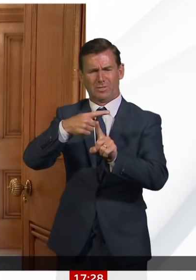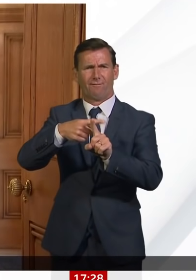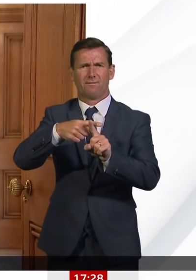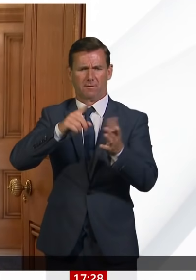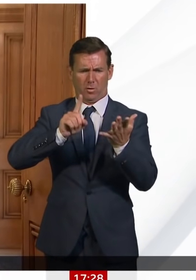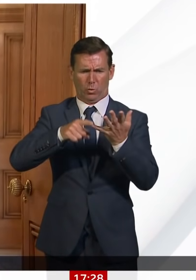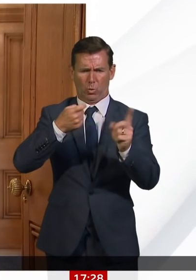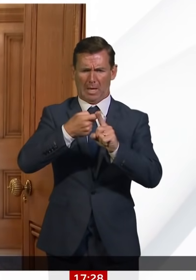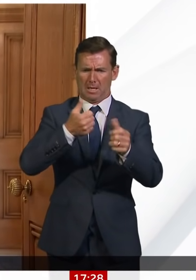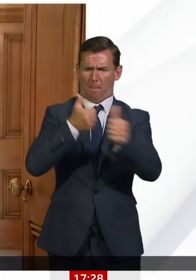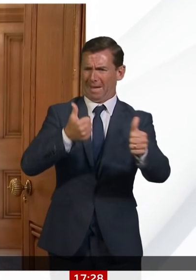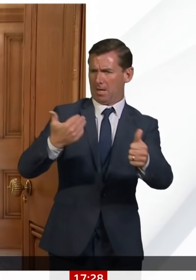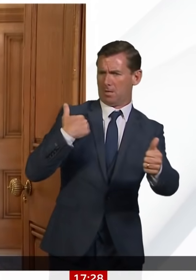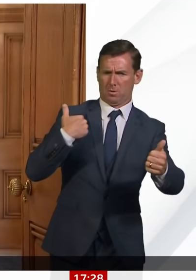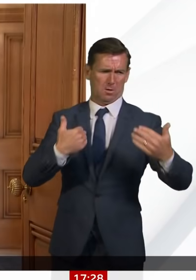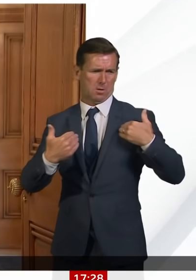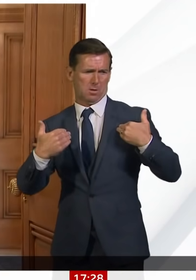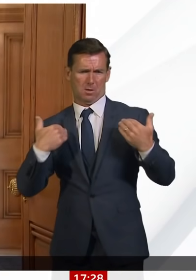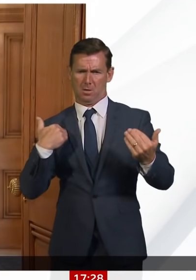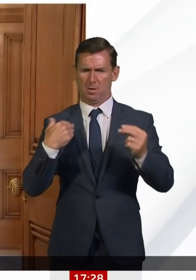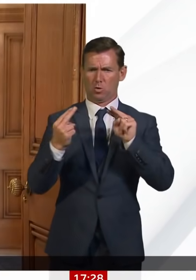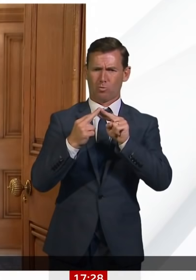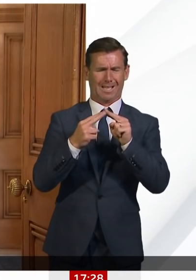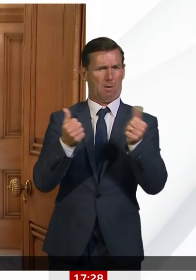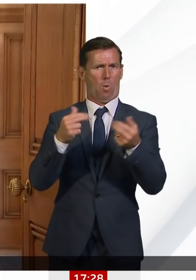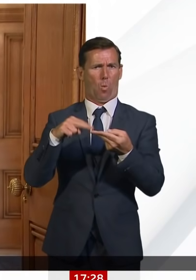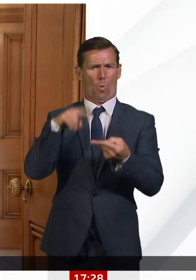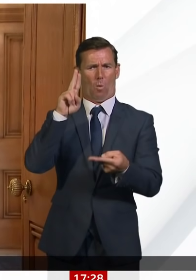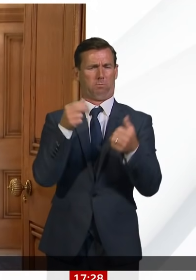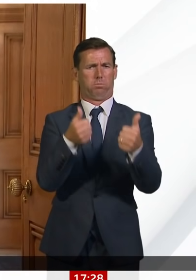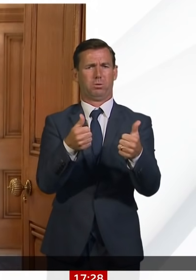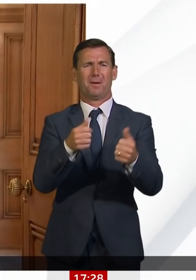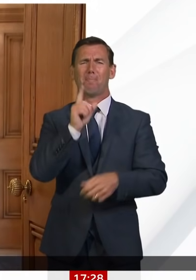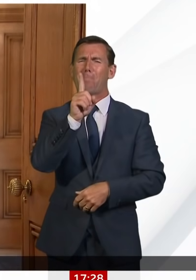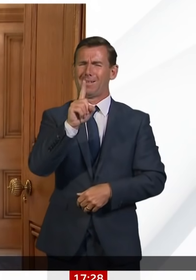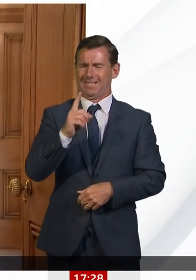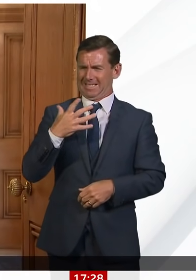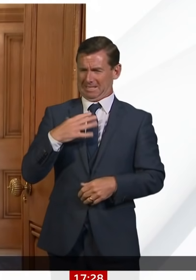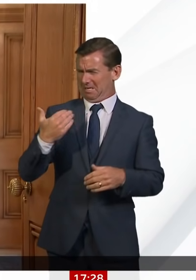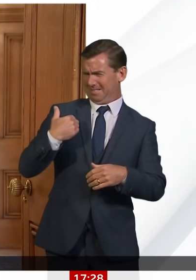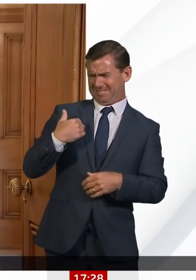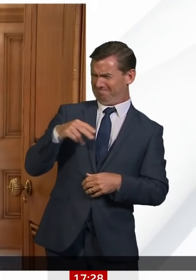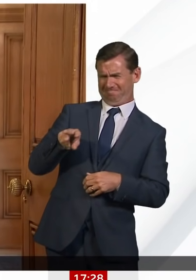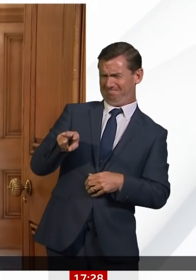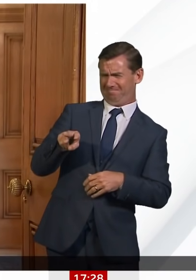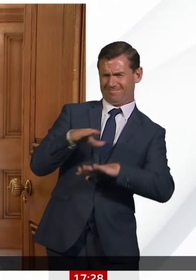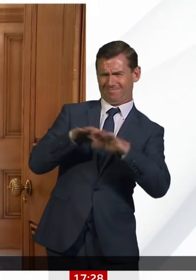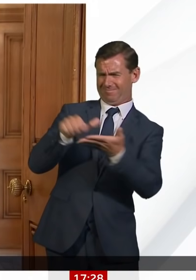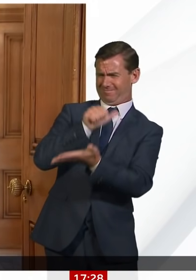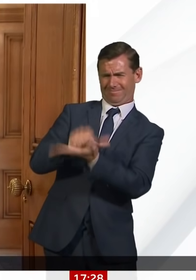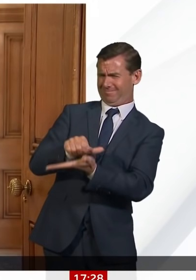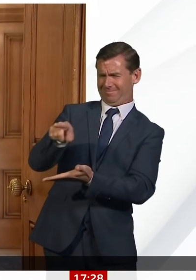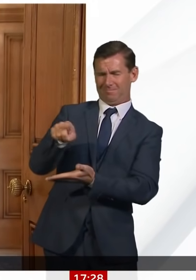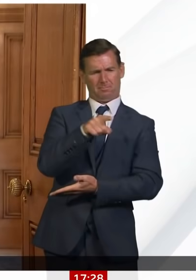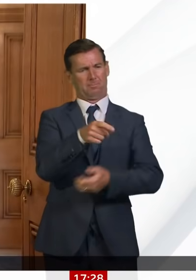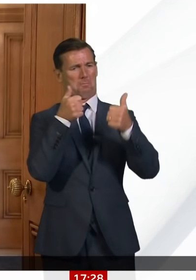UK companies that have come forward, but we have had to make sure that we sort out the credible offers from those that are not. We've